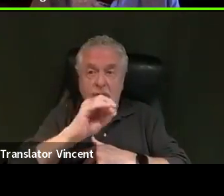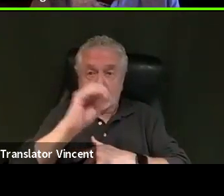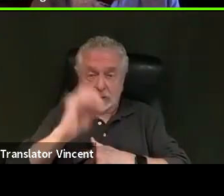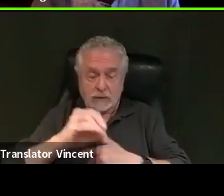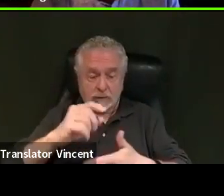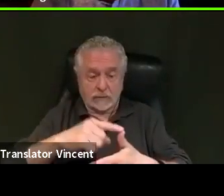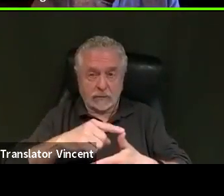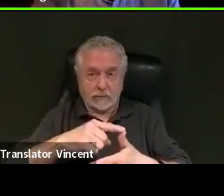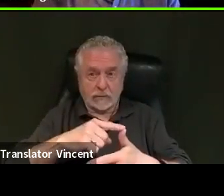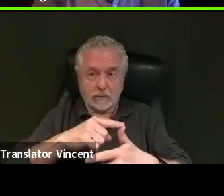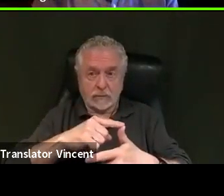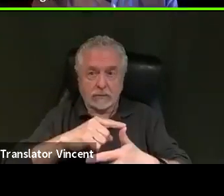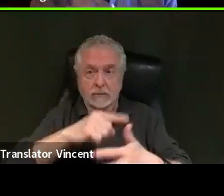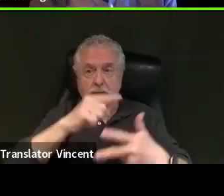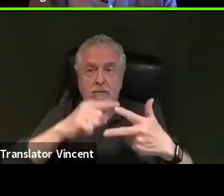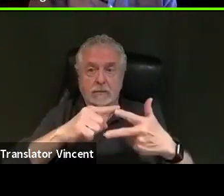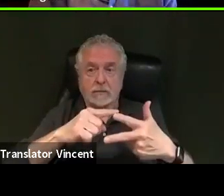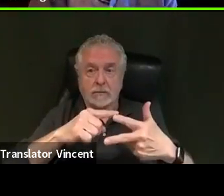70%.